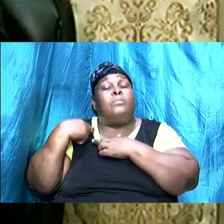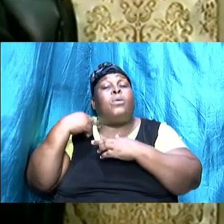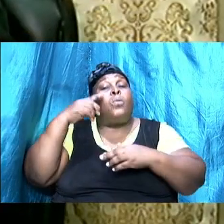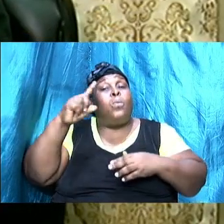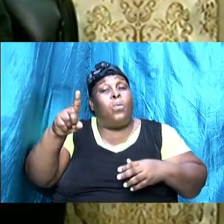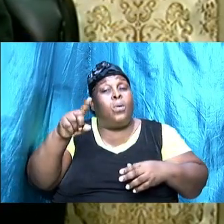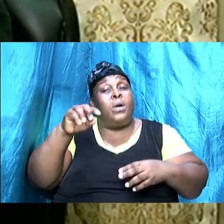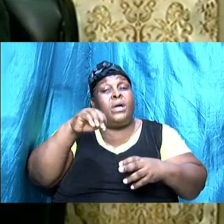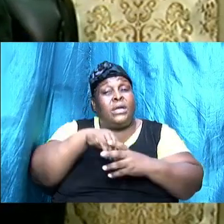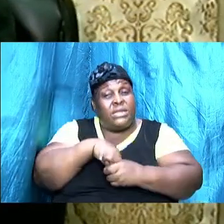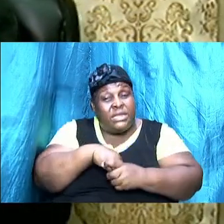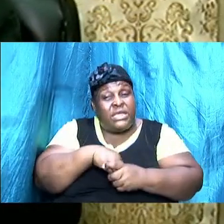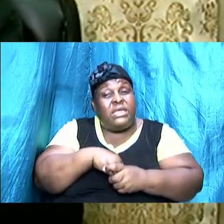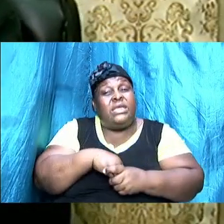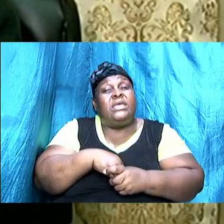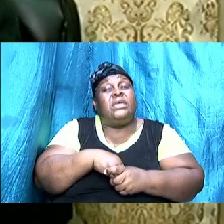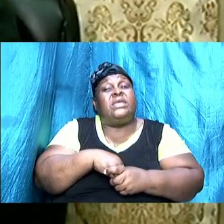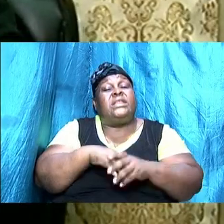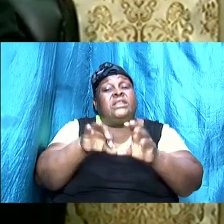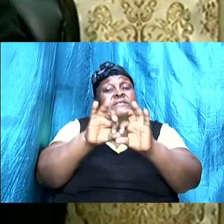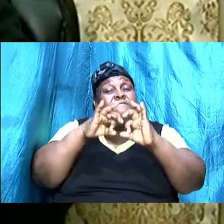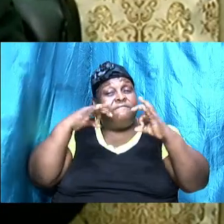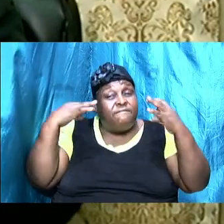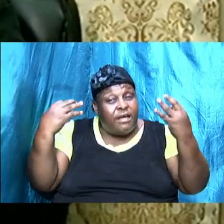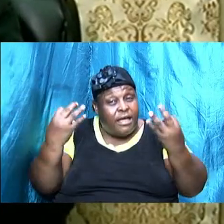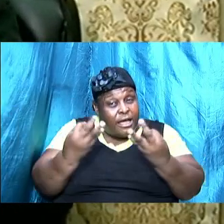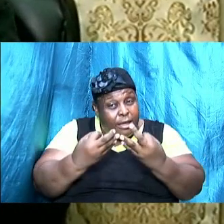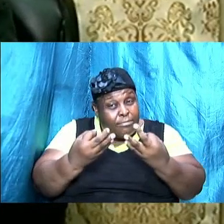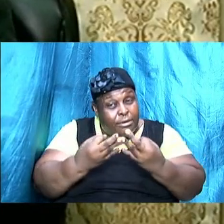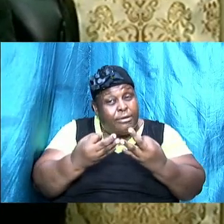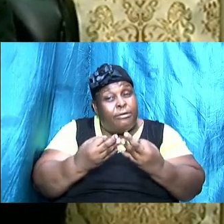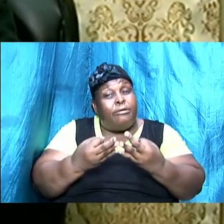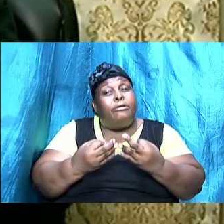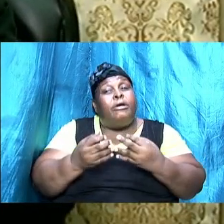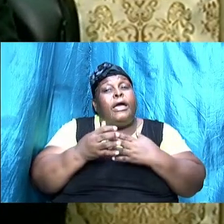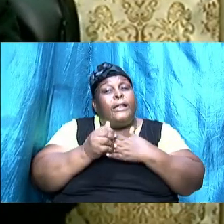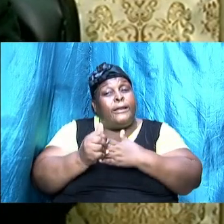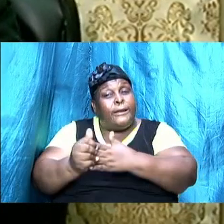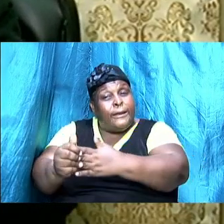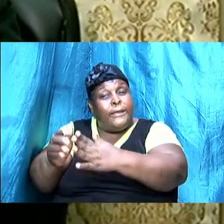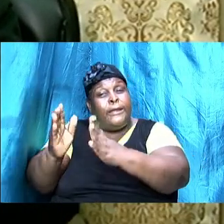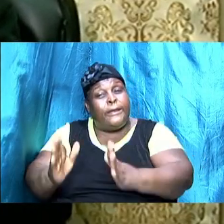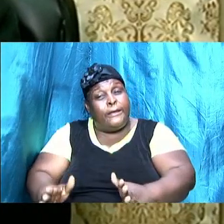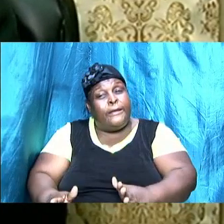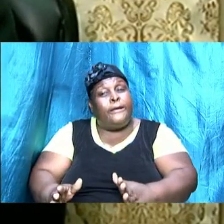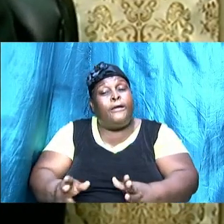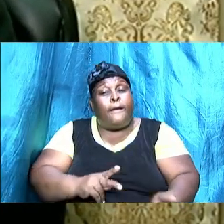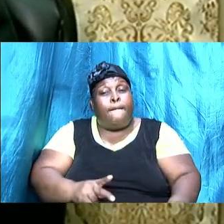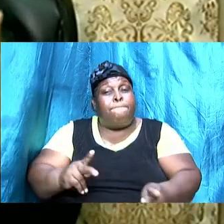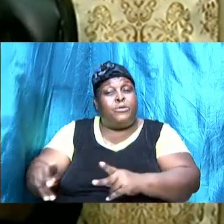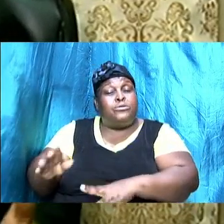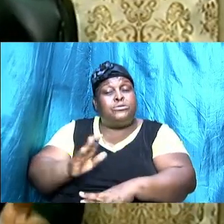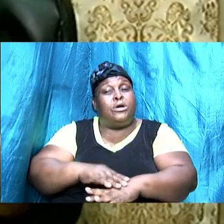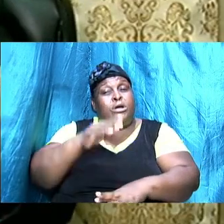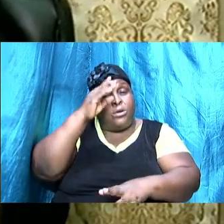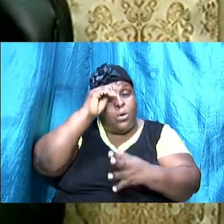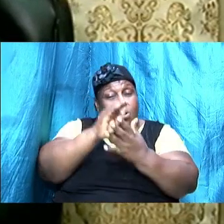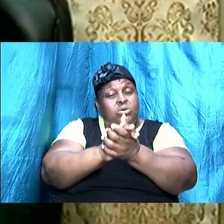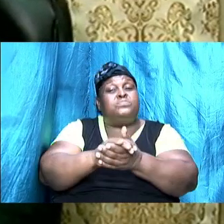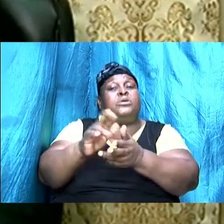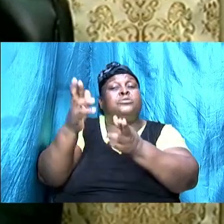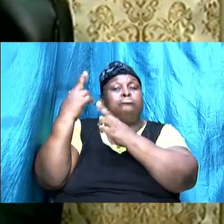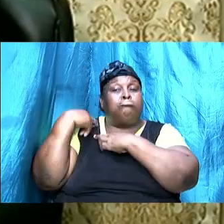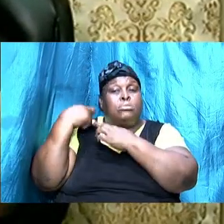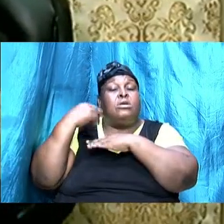the responsibility of the family and headship was placed on your shoulder. I am calling upon